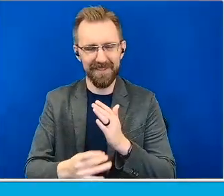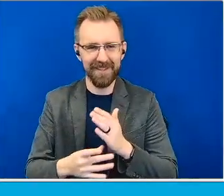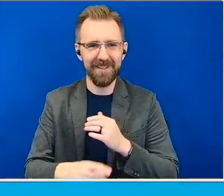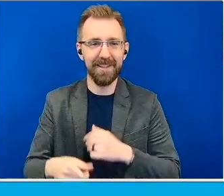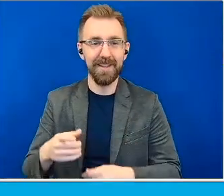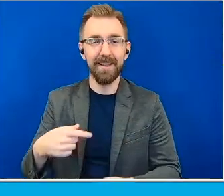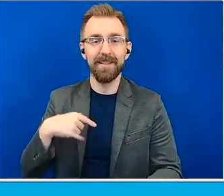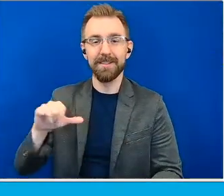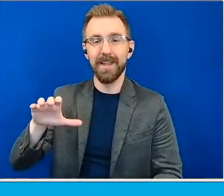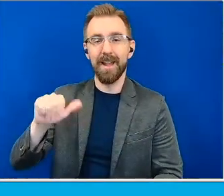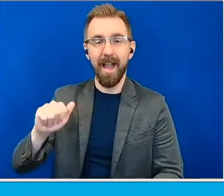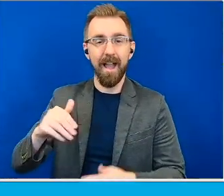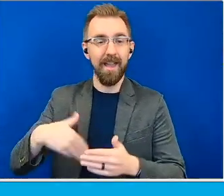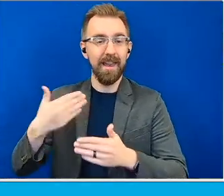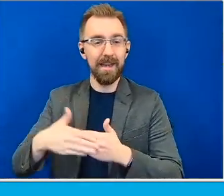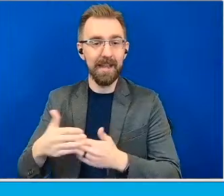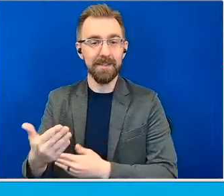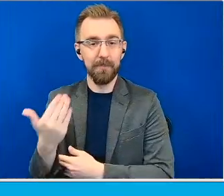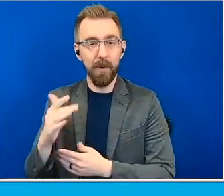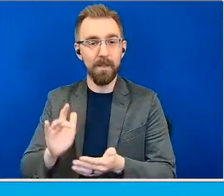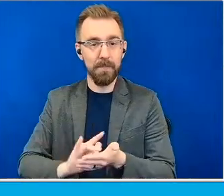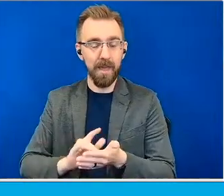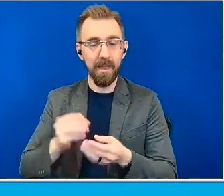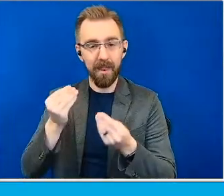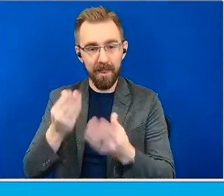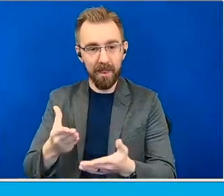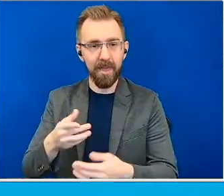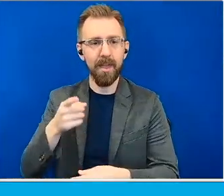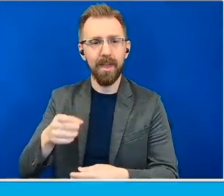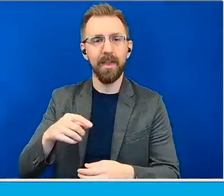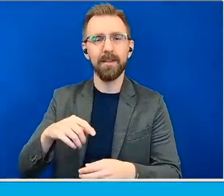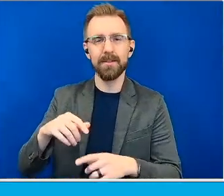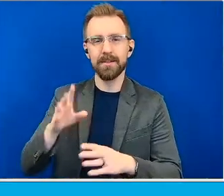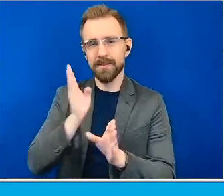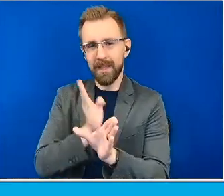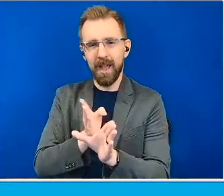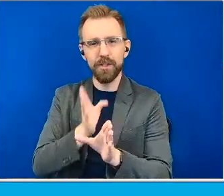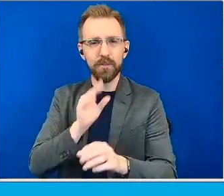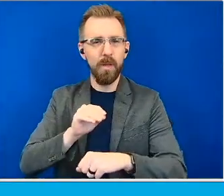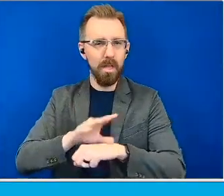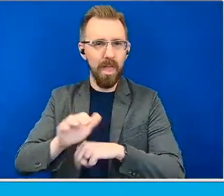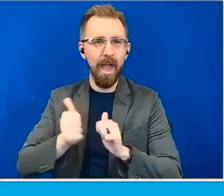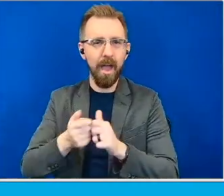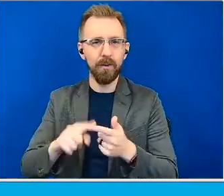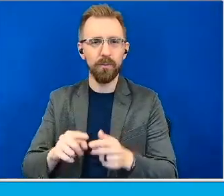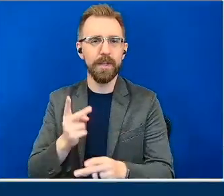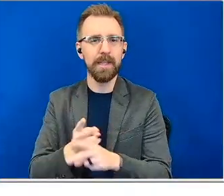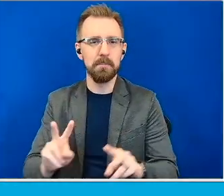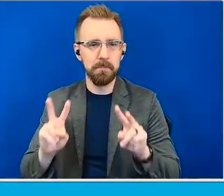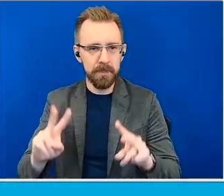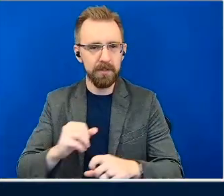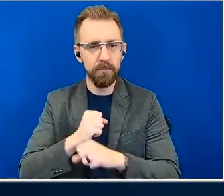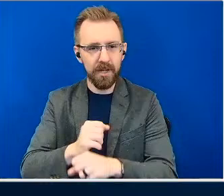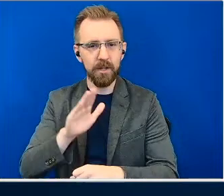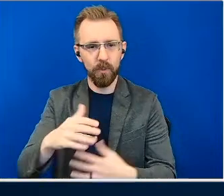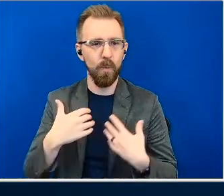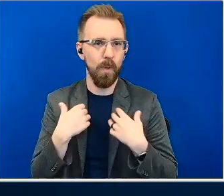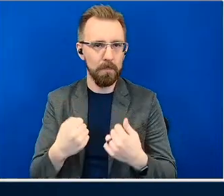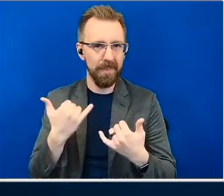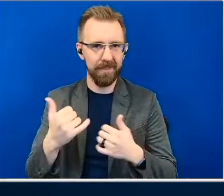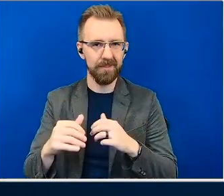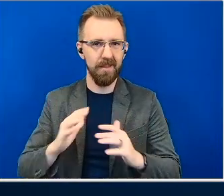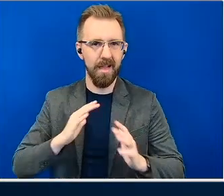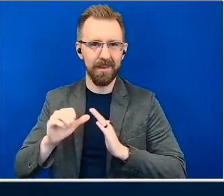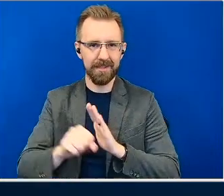Update, practical advice from psychologists for keeping the peace and protecting your well-being this holiday season. Friday at 8.